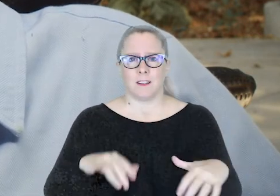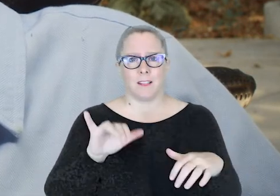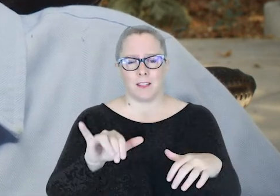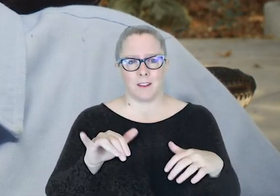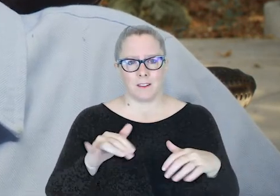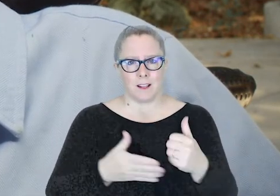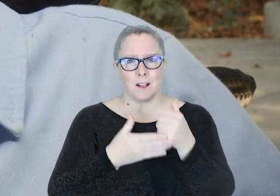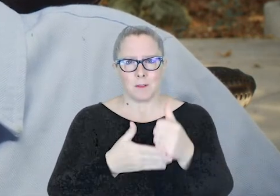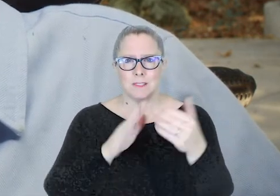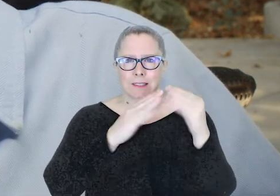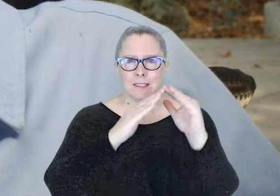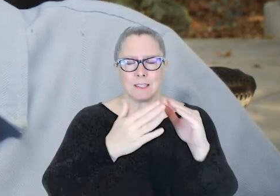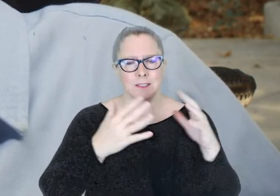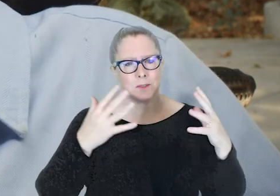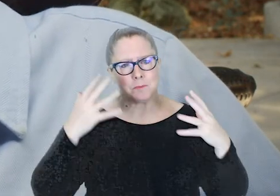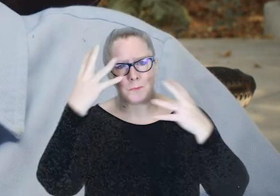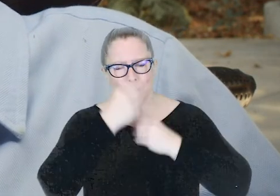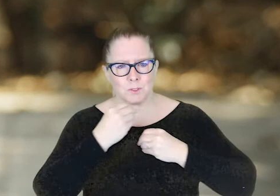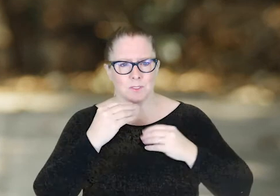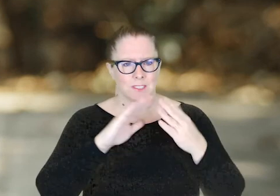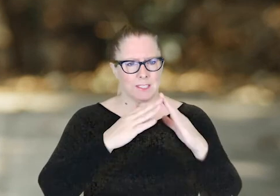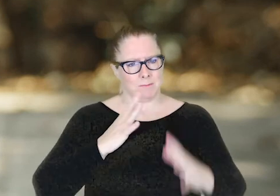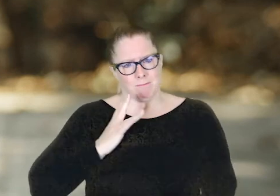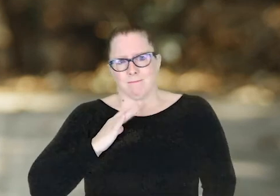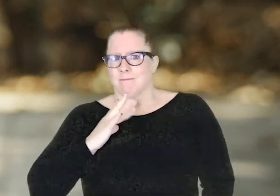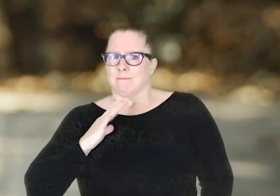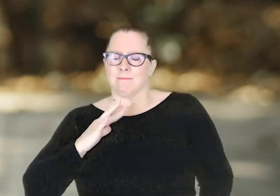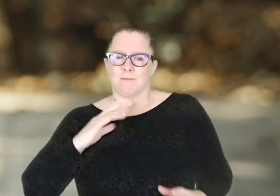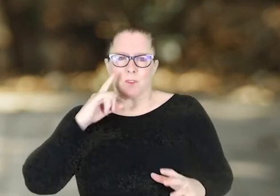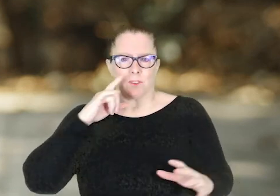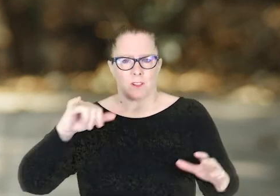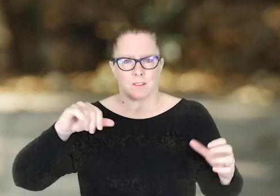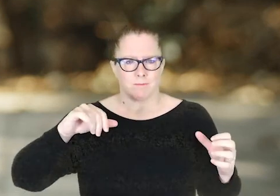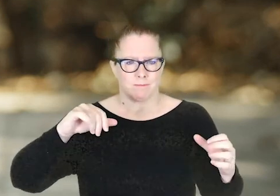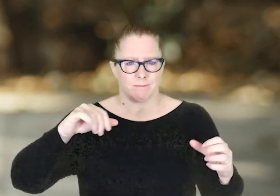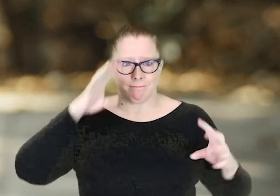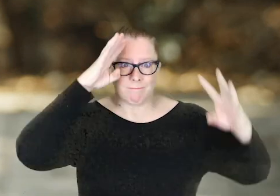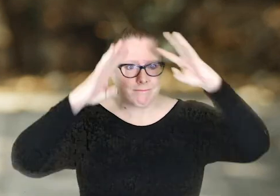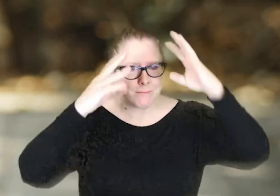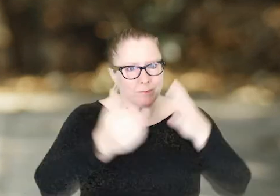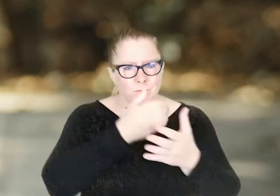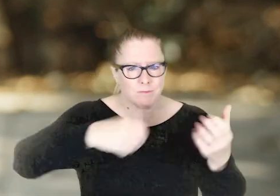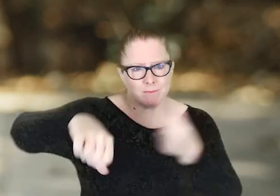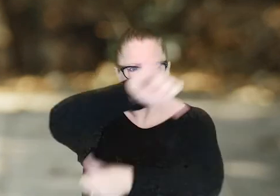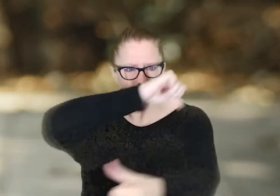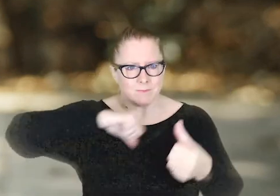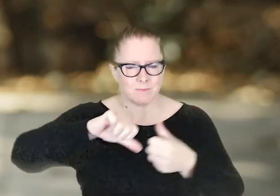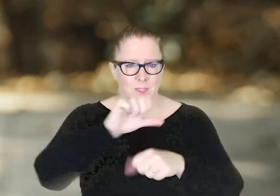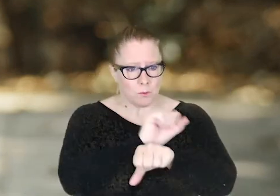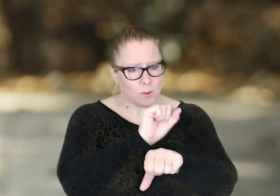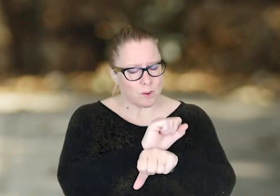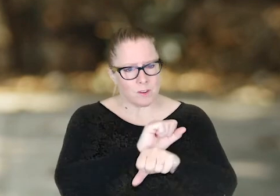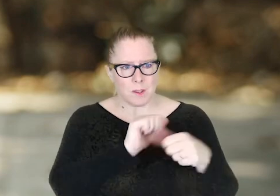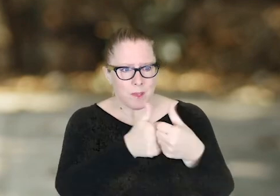is what makes better, more vibrant cities, more vibrant spaces, more innovative companies,